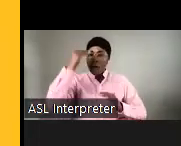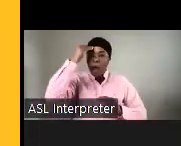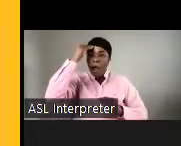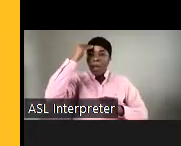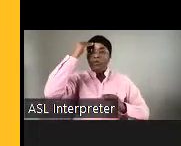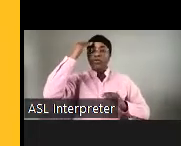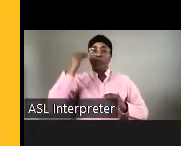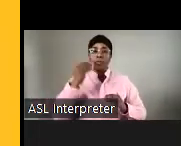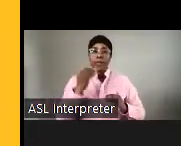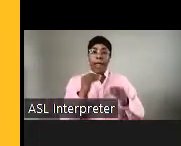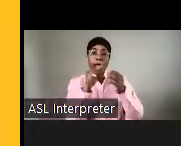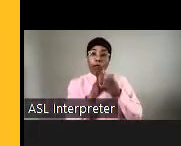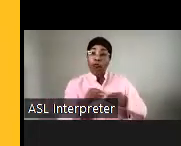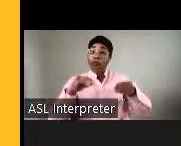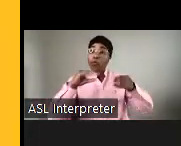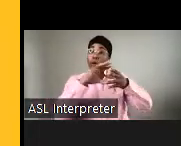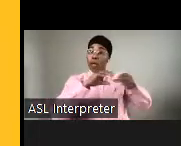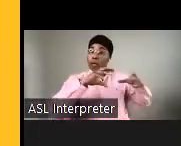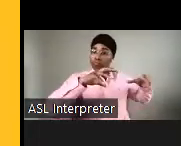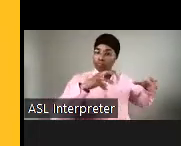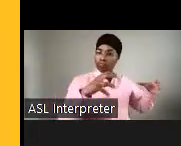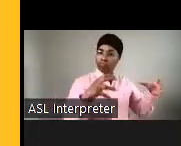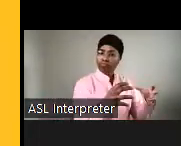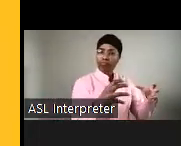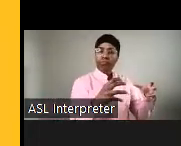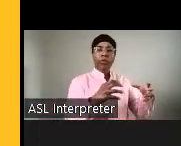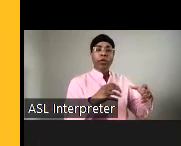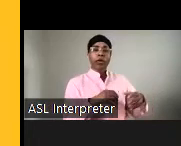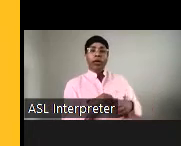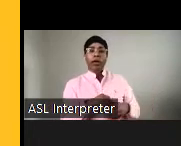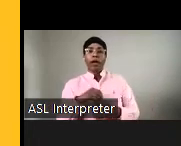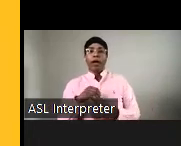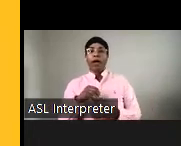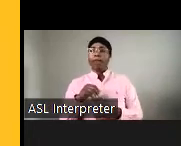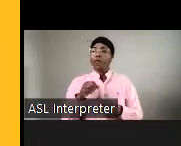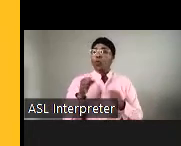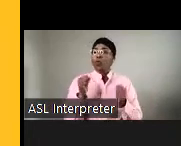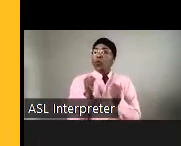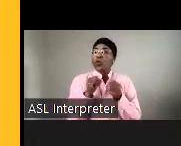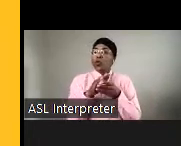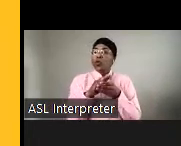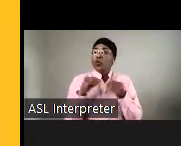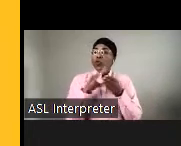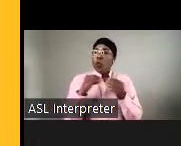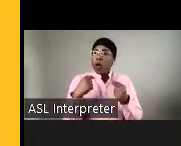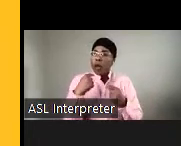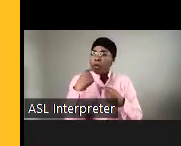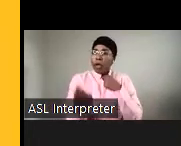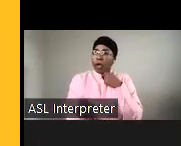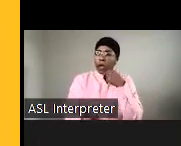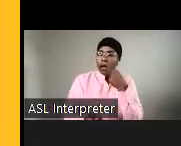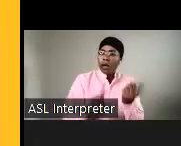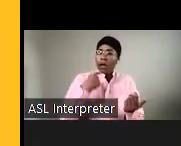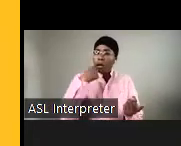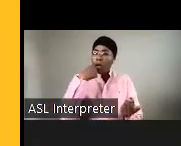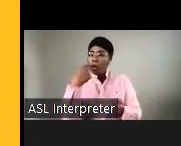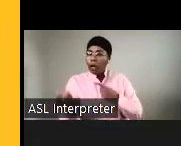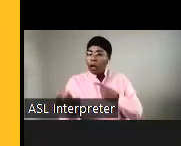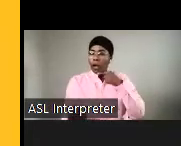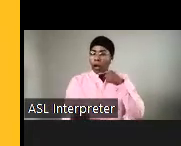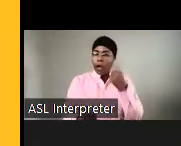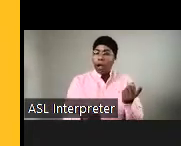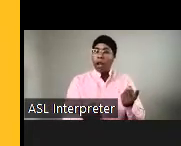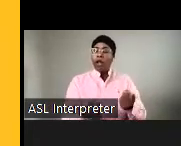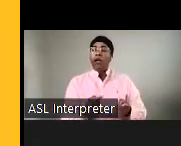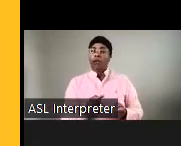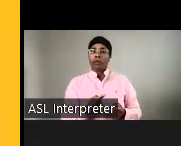storytelling events, those baboon gatherings, which are winter storytelling events where we brought people in and brought storytellers in and